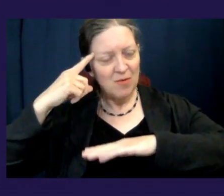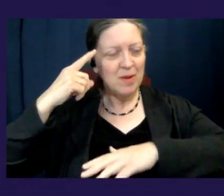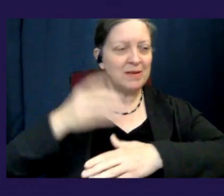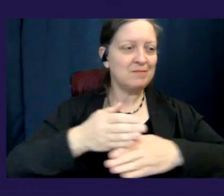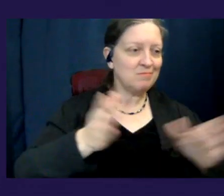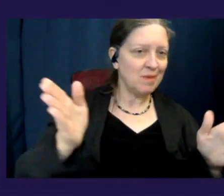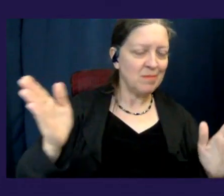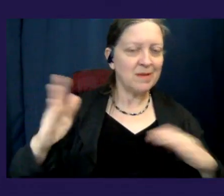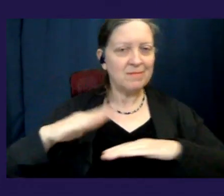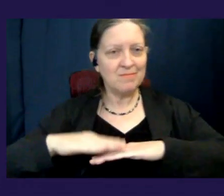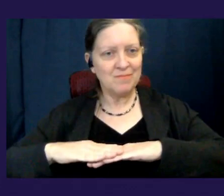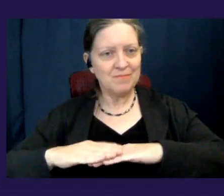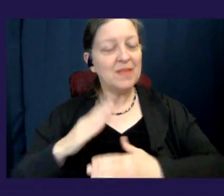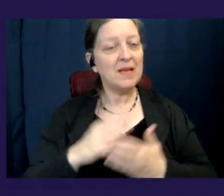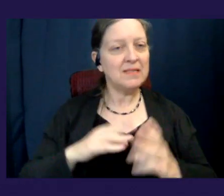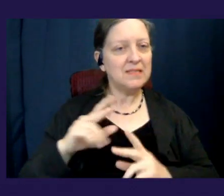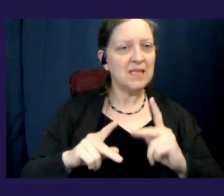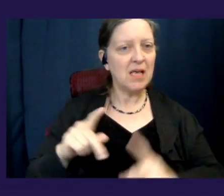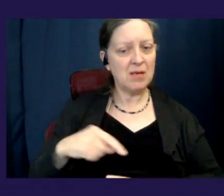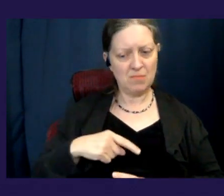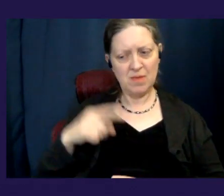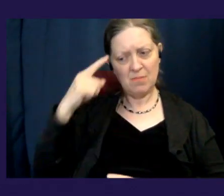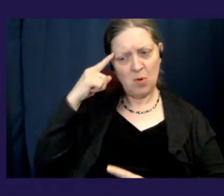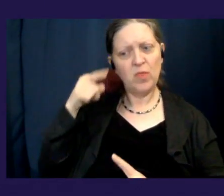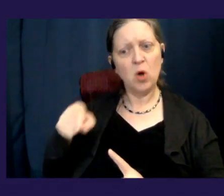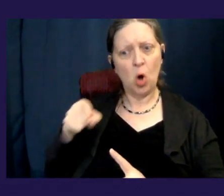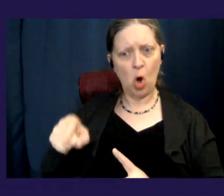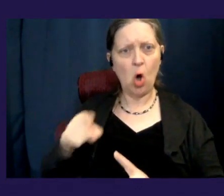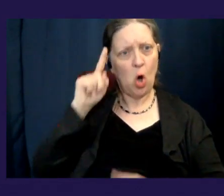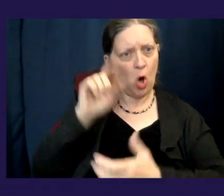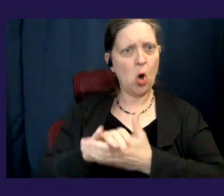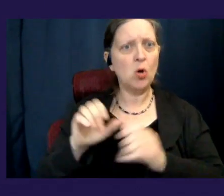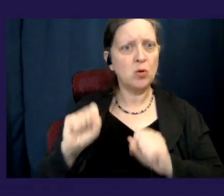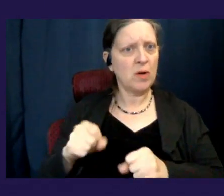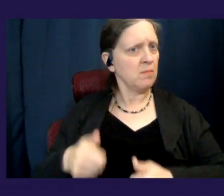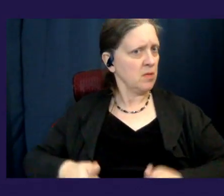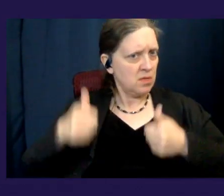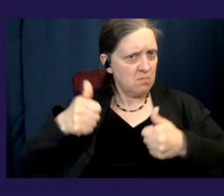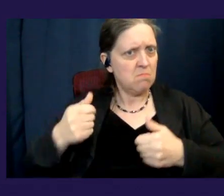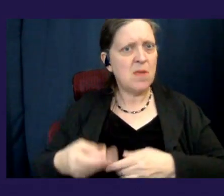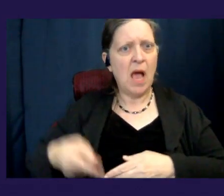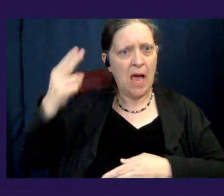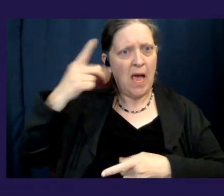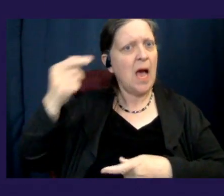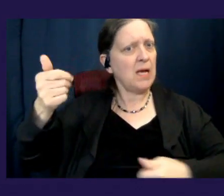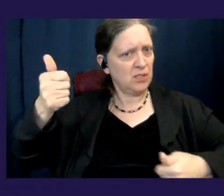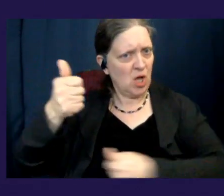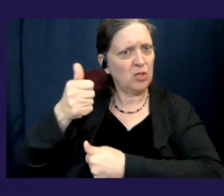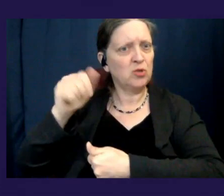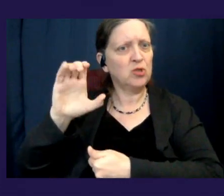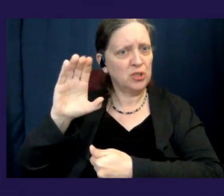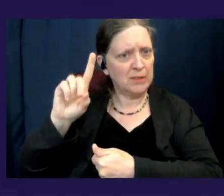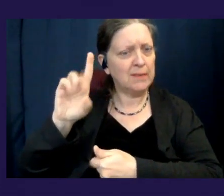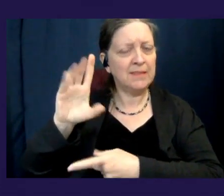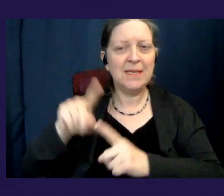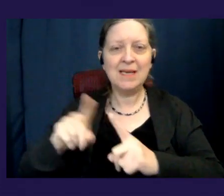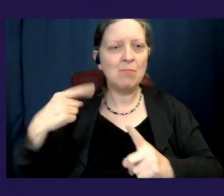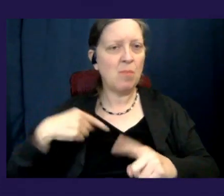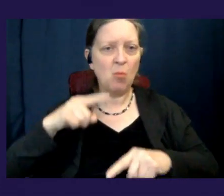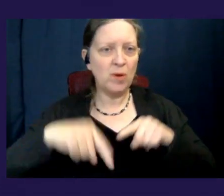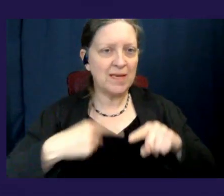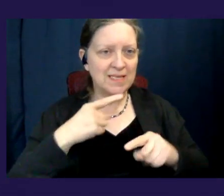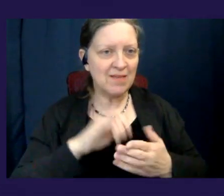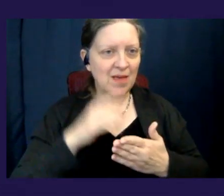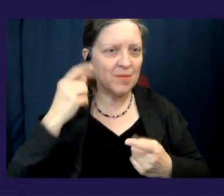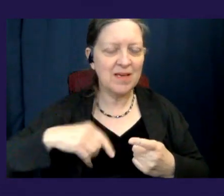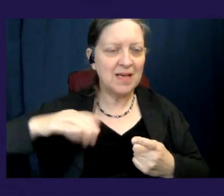high credibility to these data when we can't necessarily say that they have high credibility because they've not been investigated. So there's some